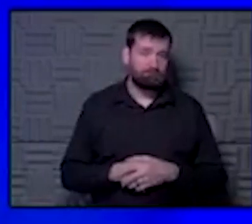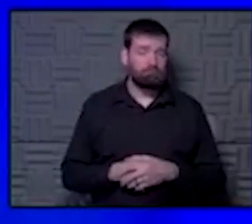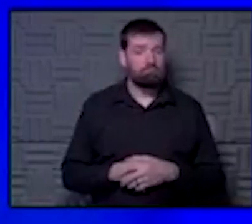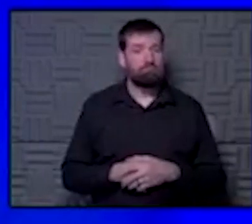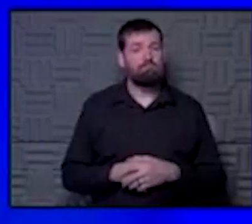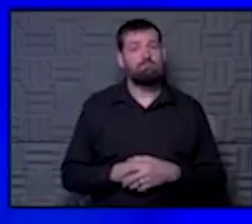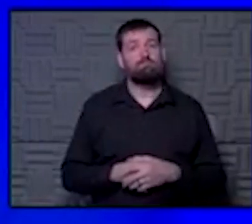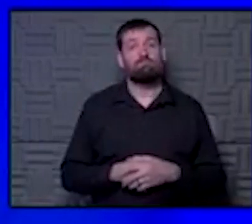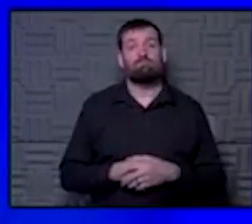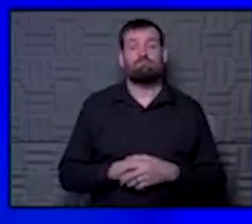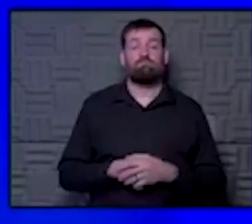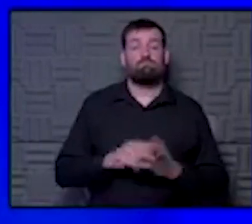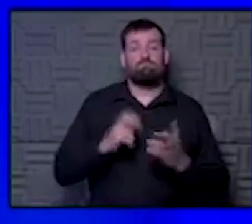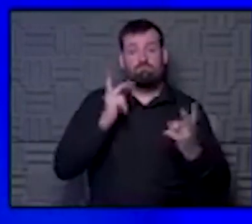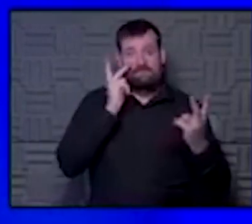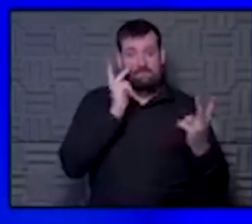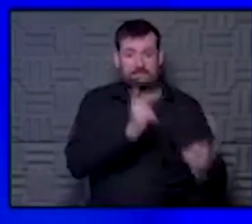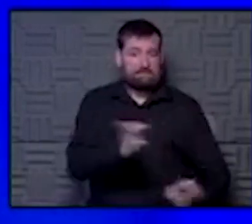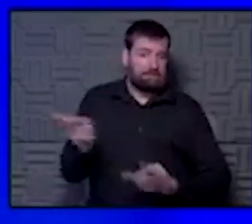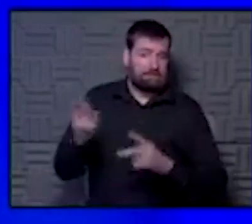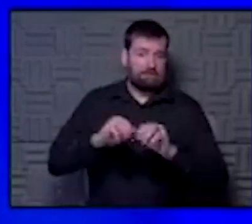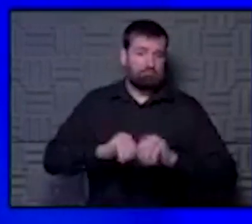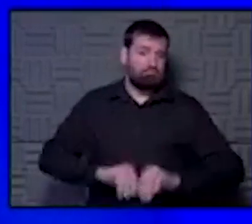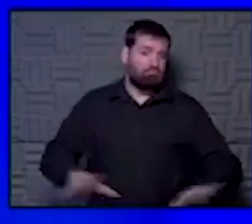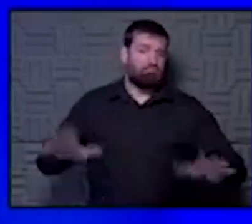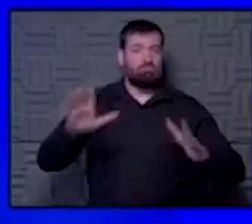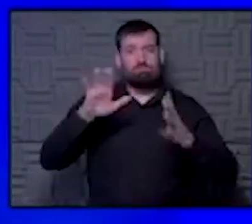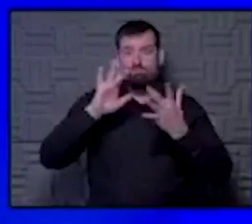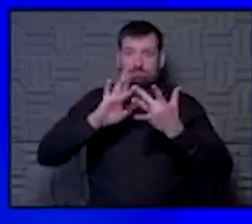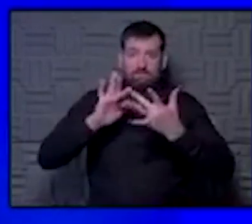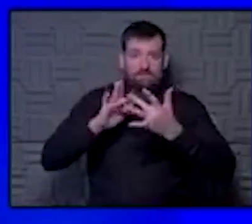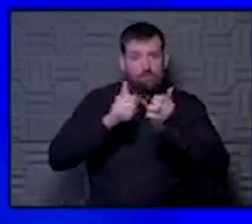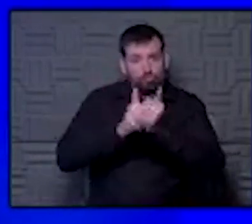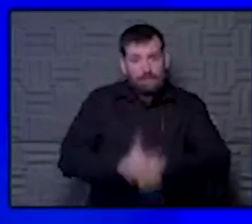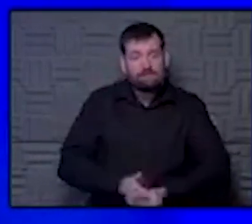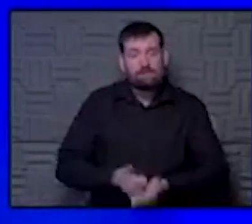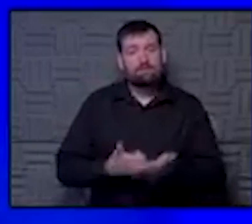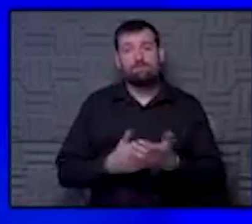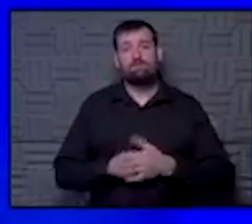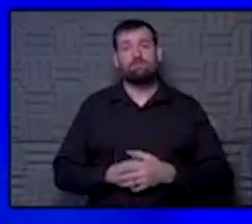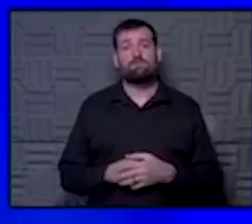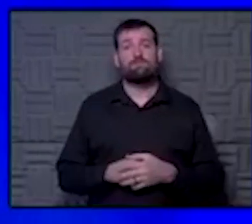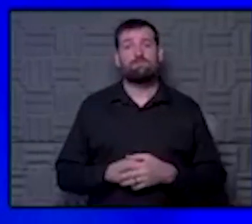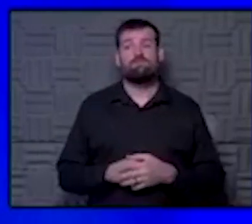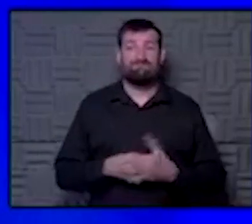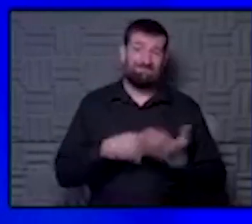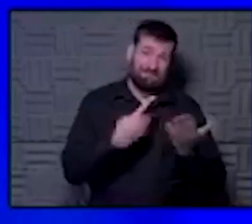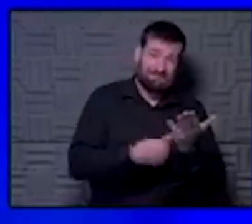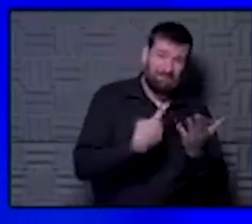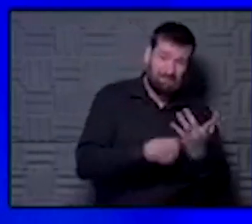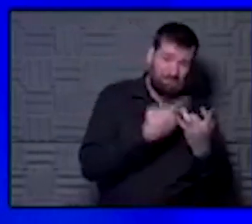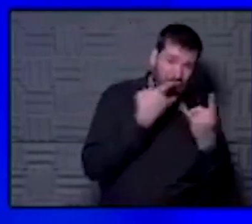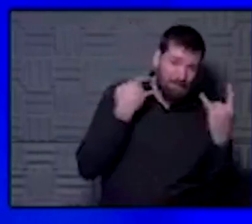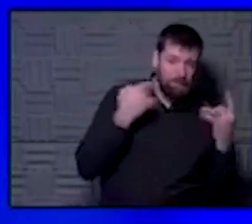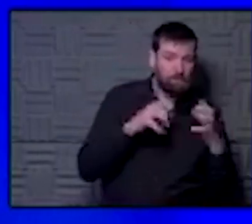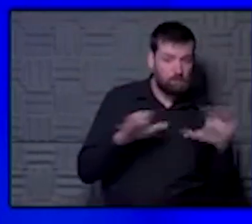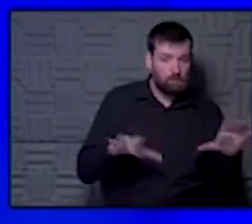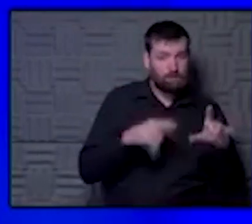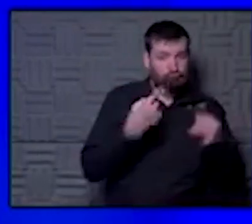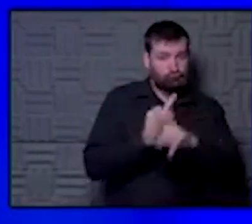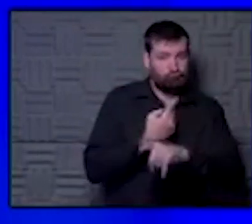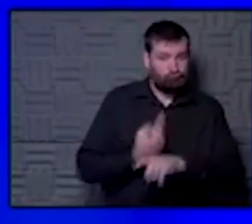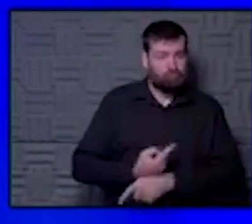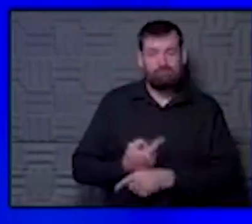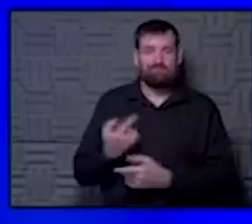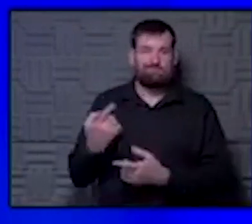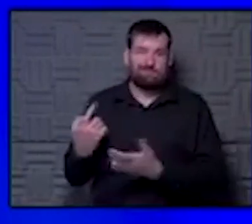because when we do see these outbreaks or these contact tracings, sometimes they are wearing masks and doing everything they should, and sometimes